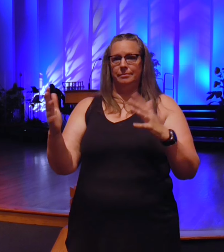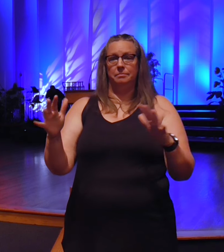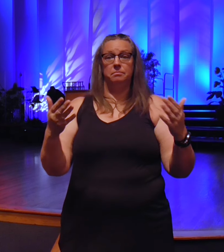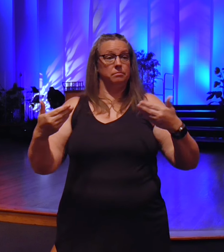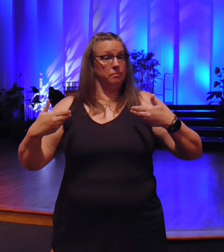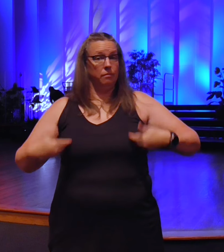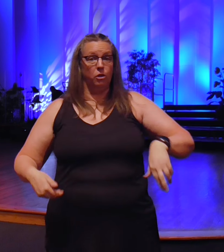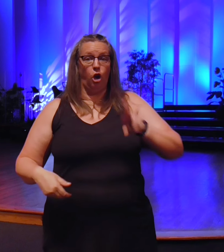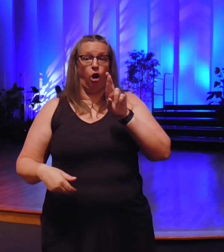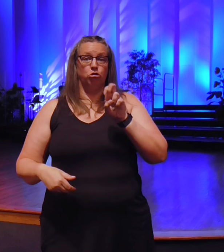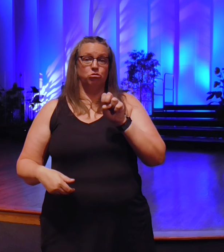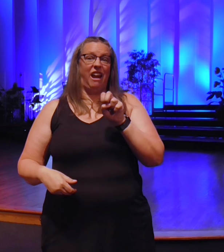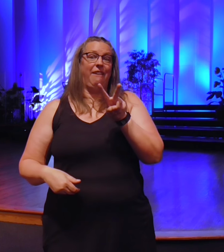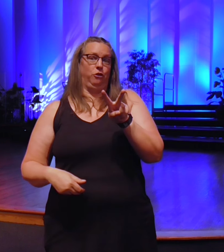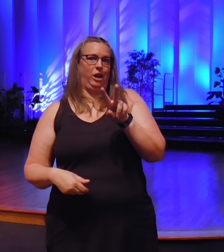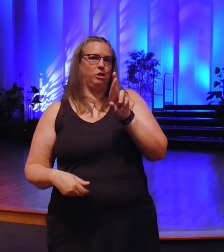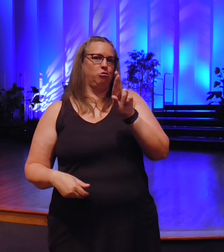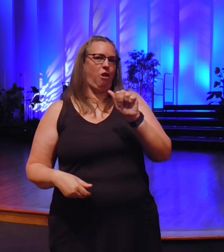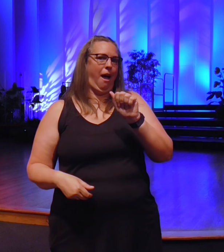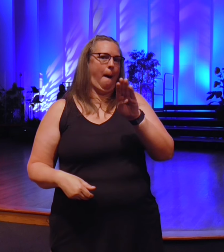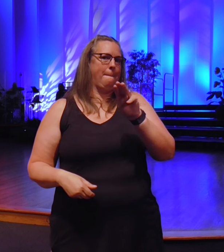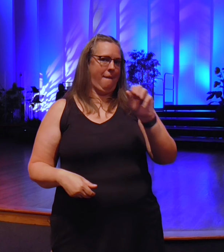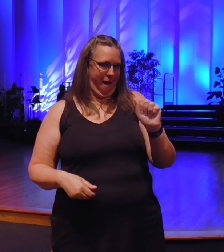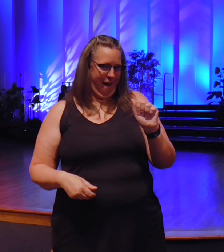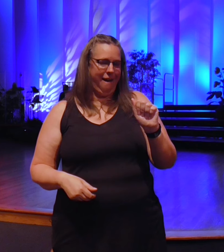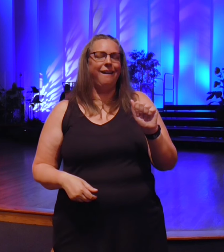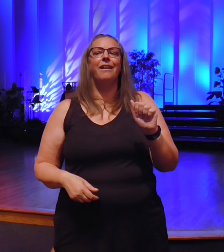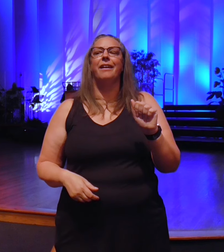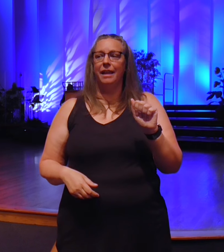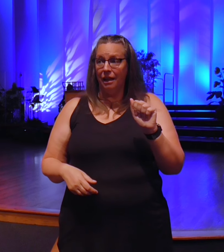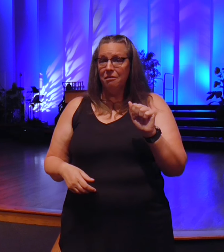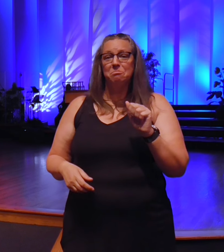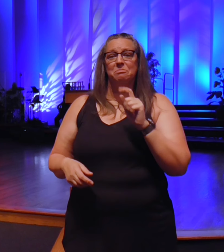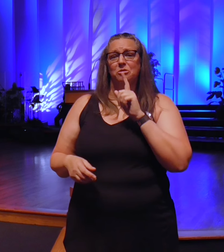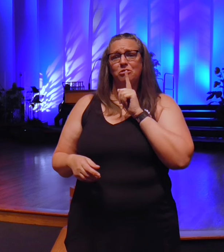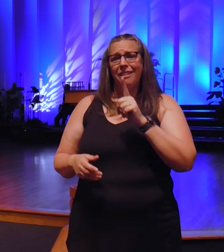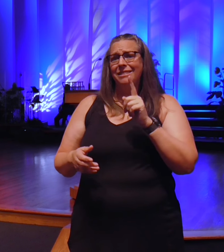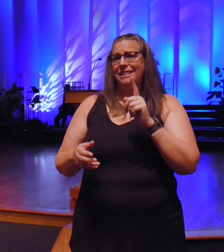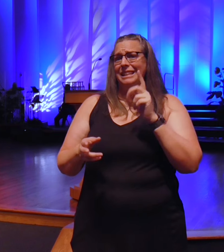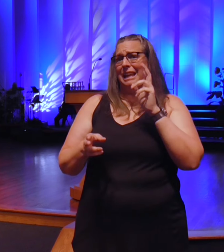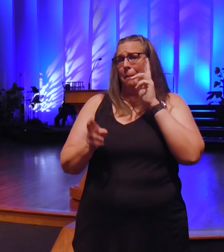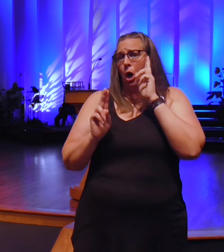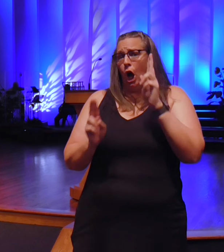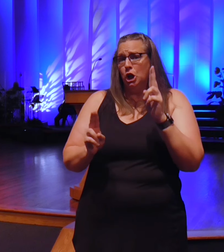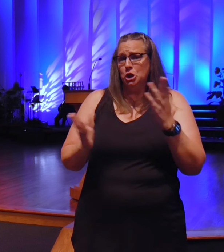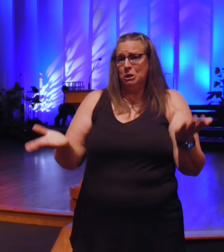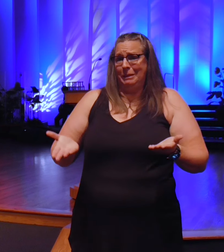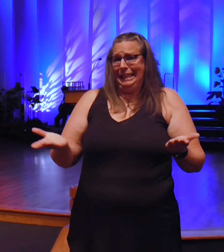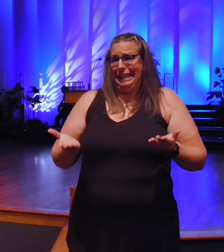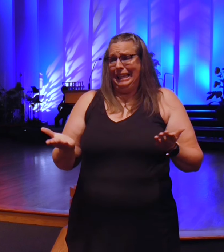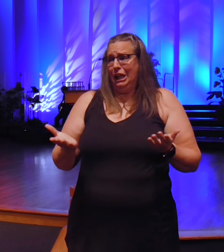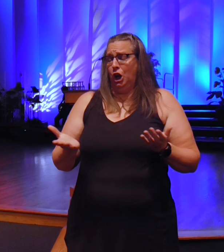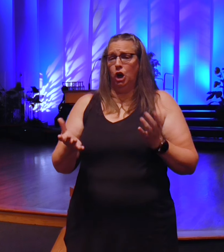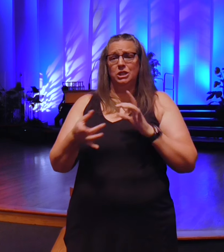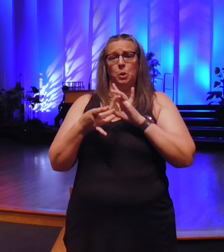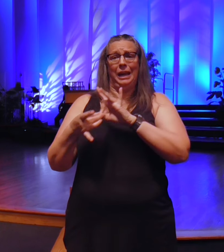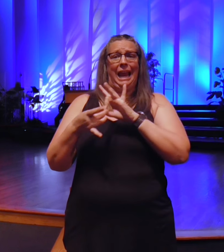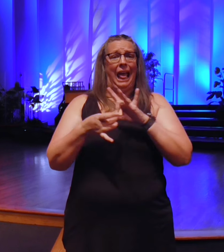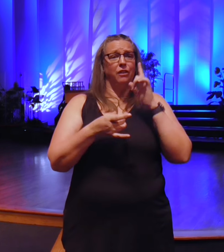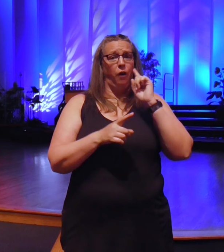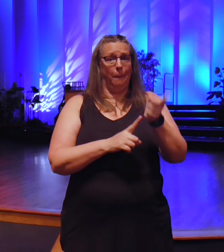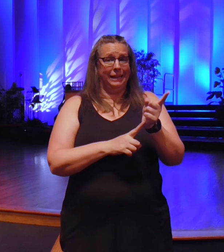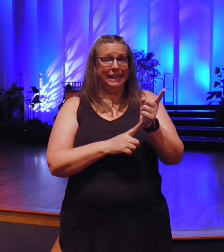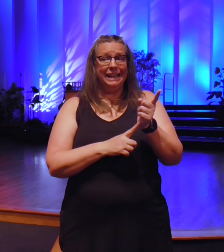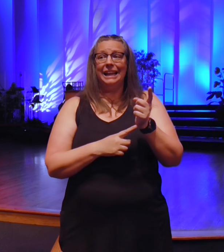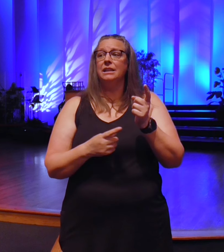is Reverend Rama. Yes, thank you. And it's an honor to stand before you right now and to have this opportunity to just connect for a minute as